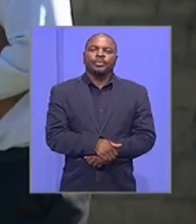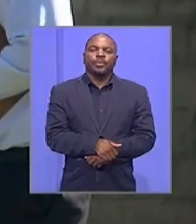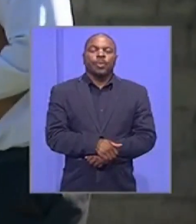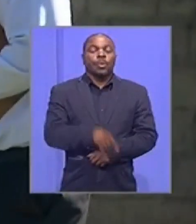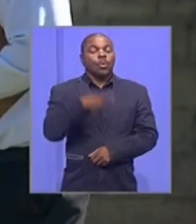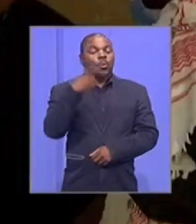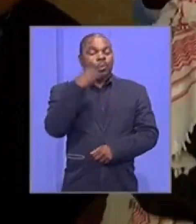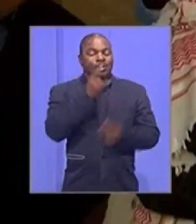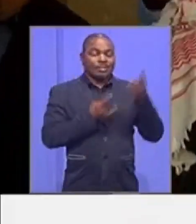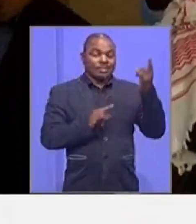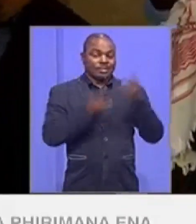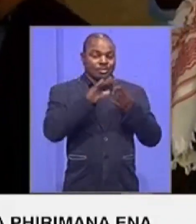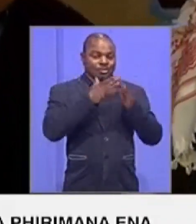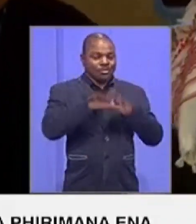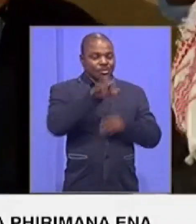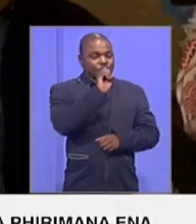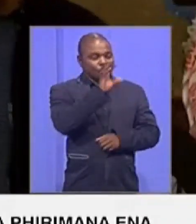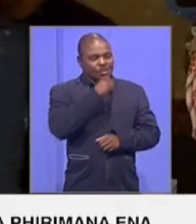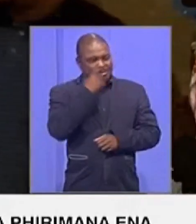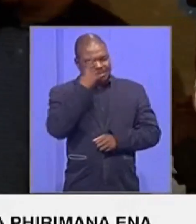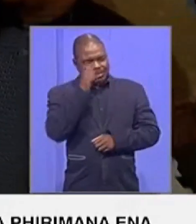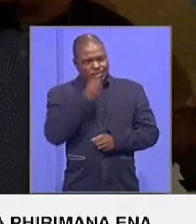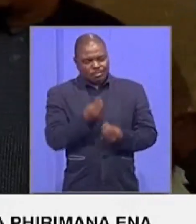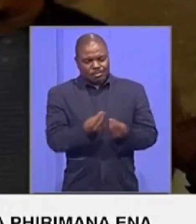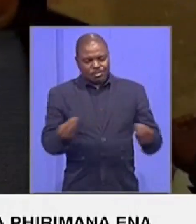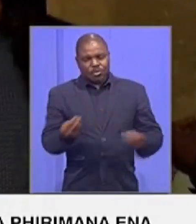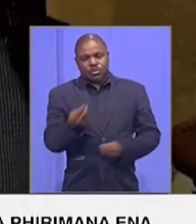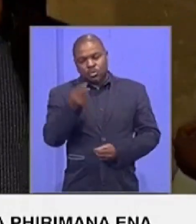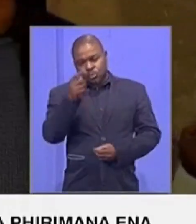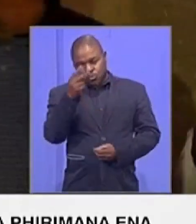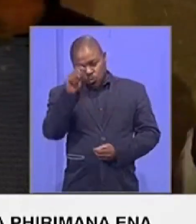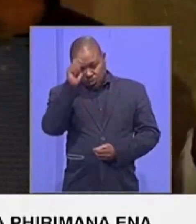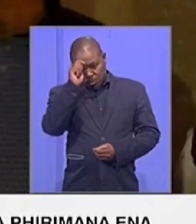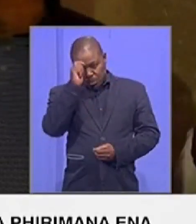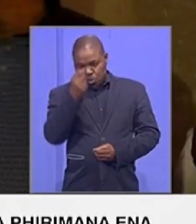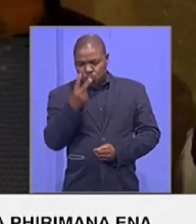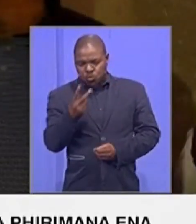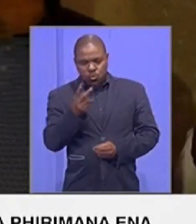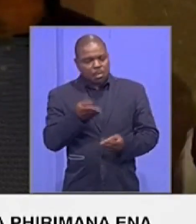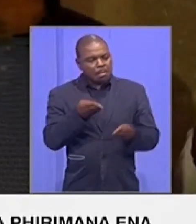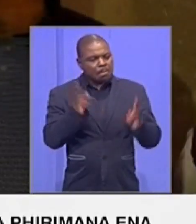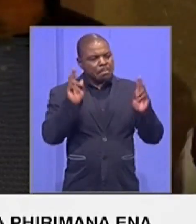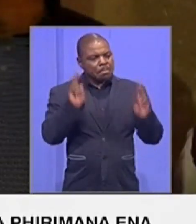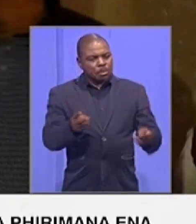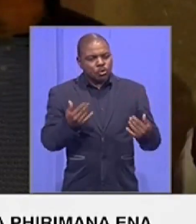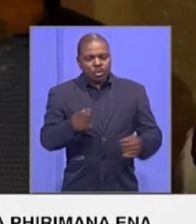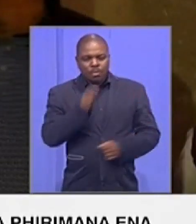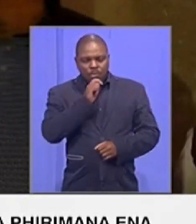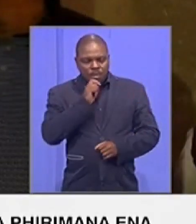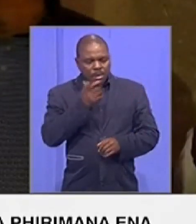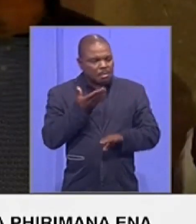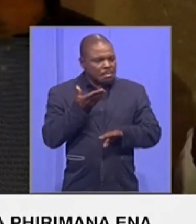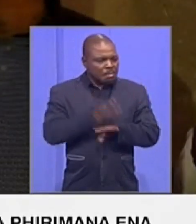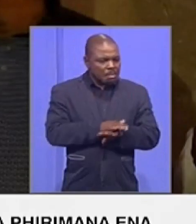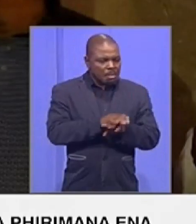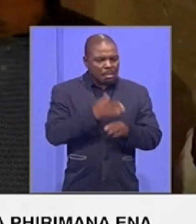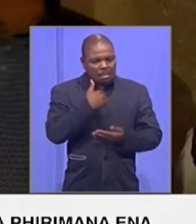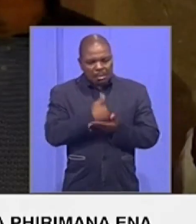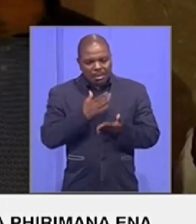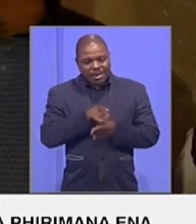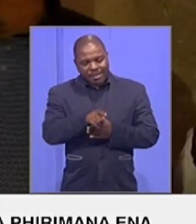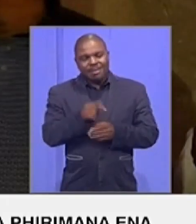Baahi ba White City Soweto ba belela hore ditopo tse pedi tsa bana ba bashanyana tse fumanweng di retlilwe kajeno hoseng ke ketso e amangwang le mesebetsi ya